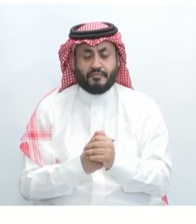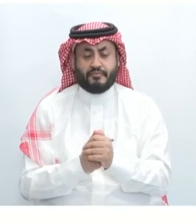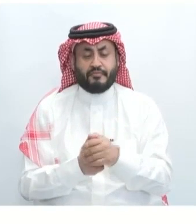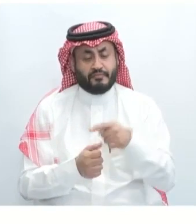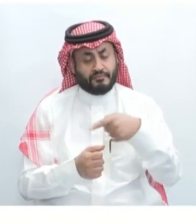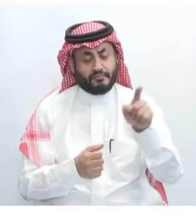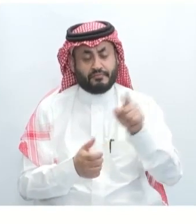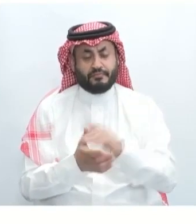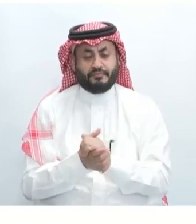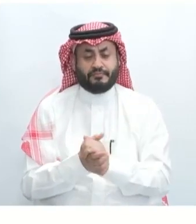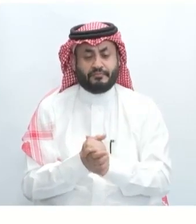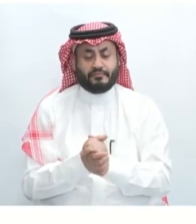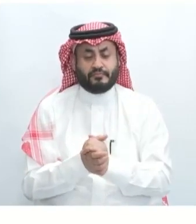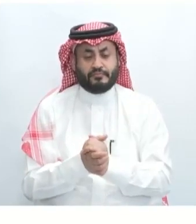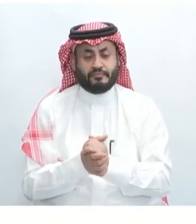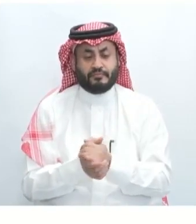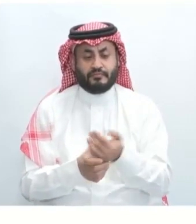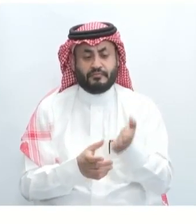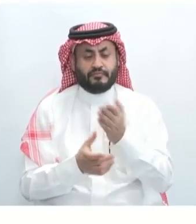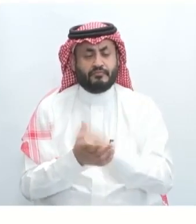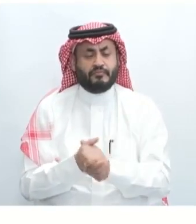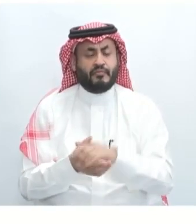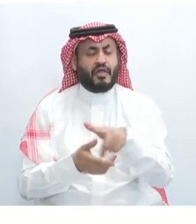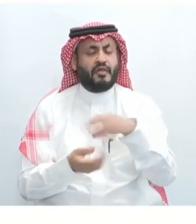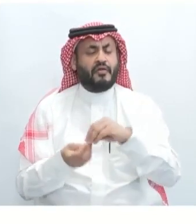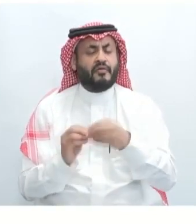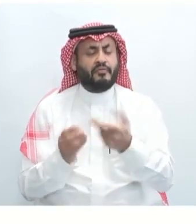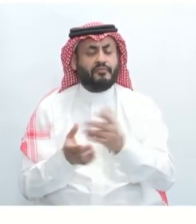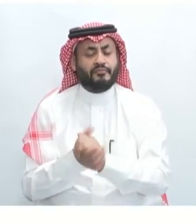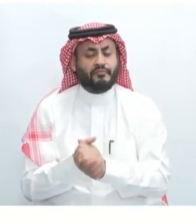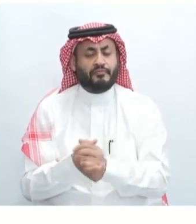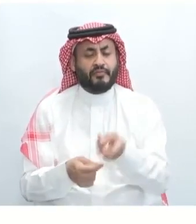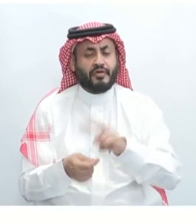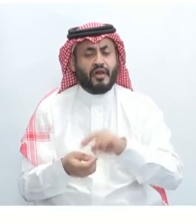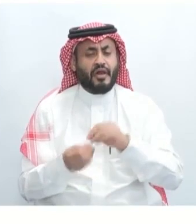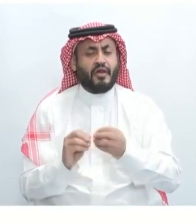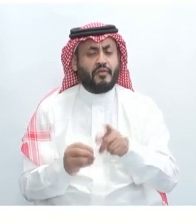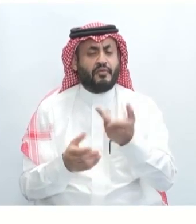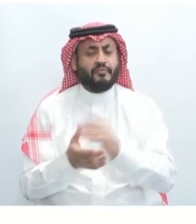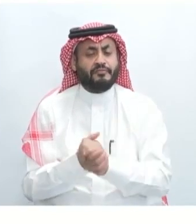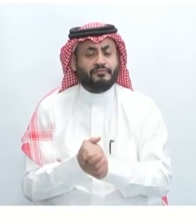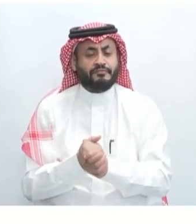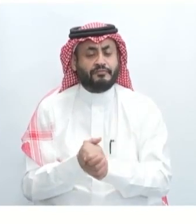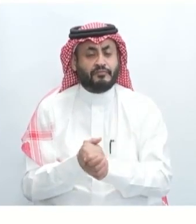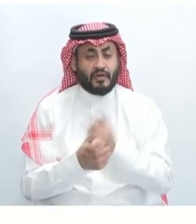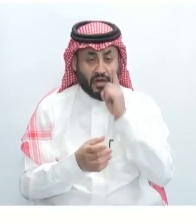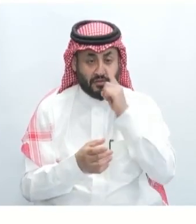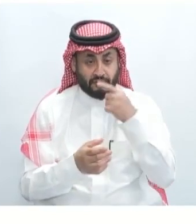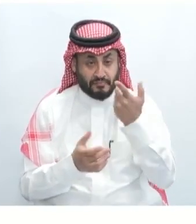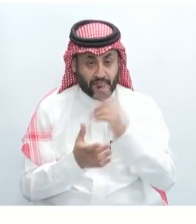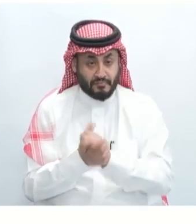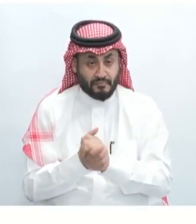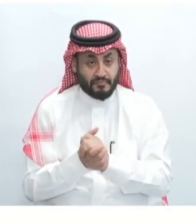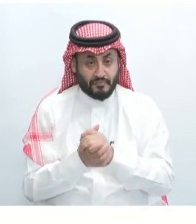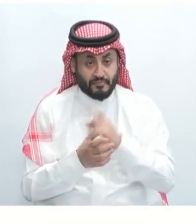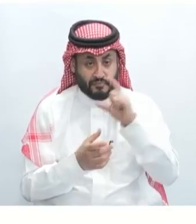Yes, it is. You're right. What color are they? What color are they? Are they yellow? Are